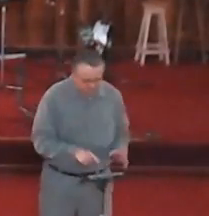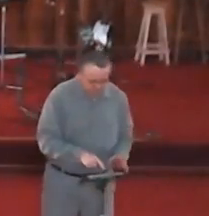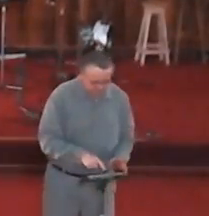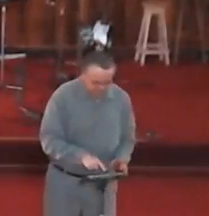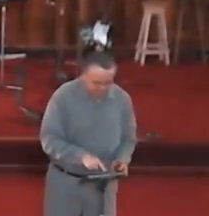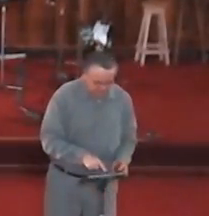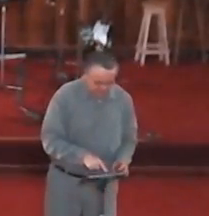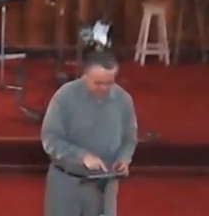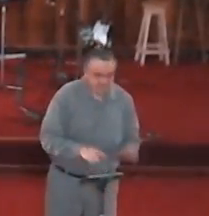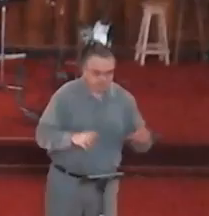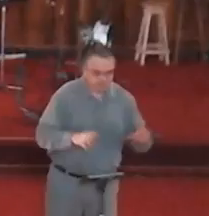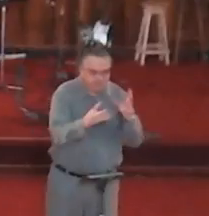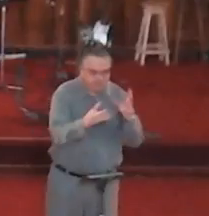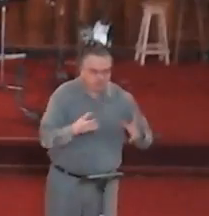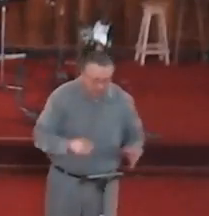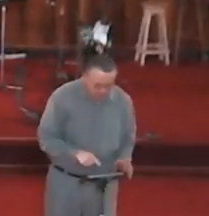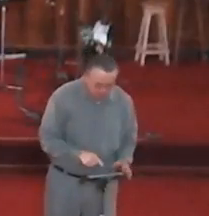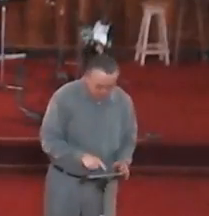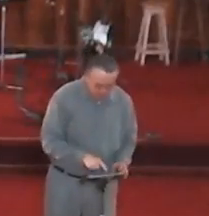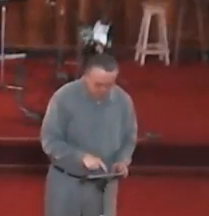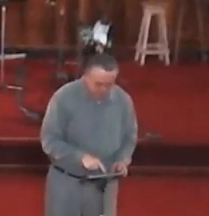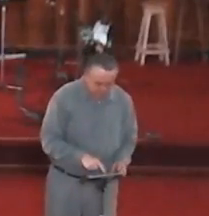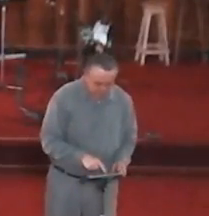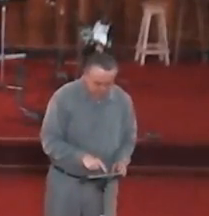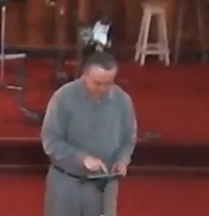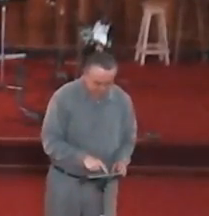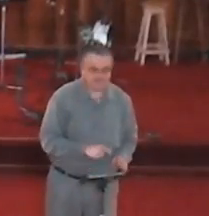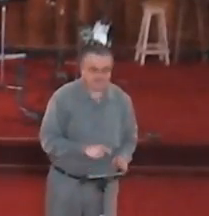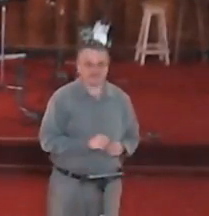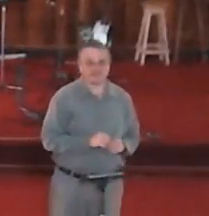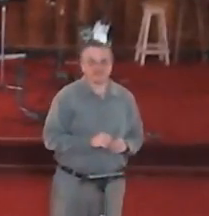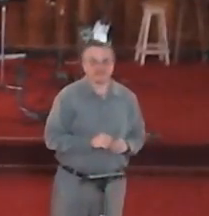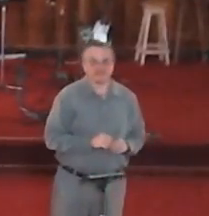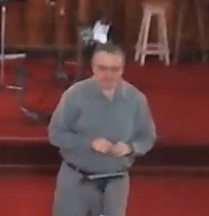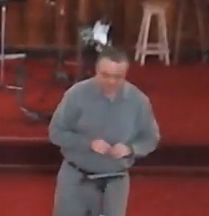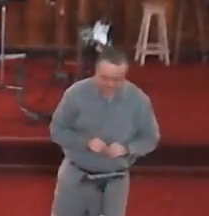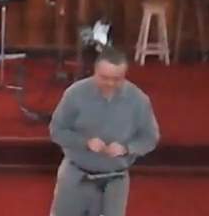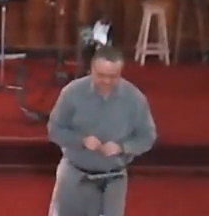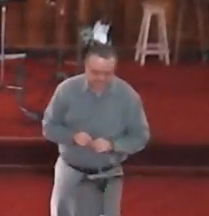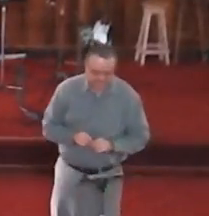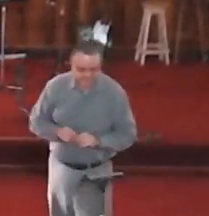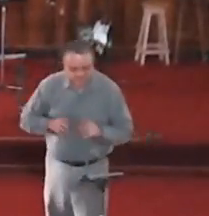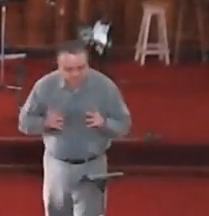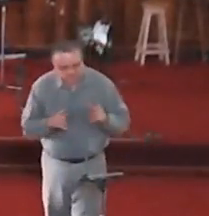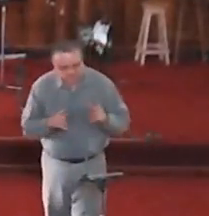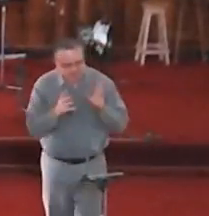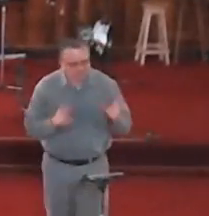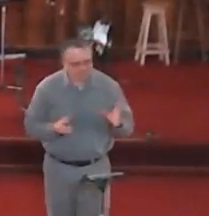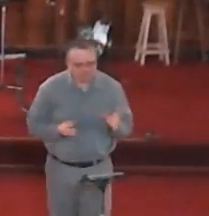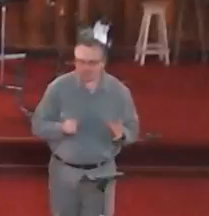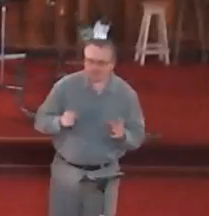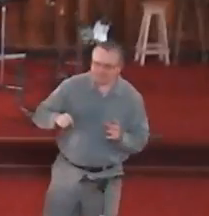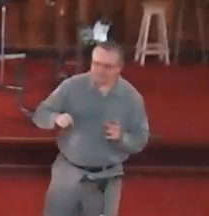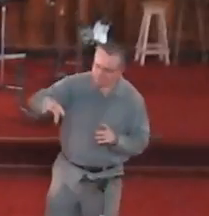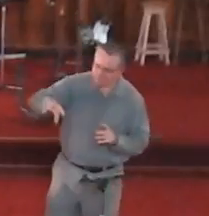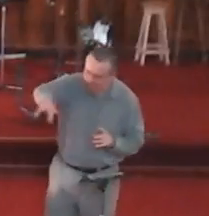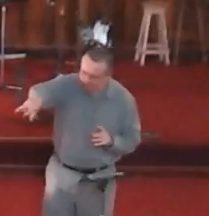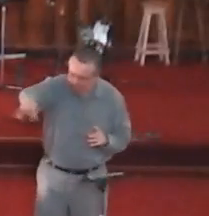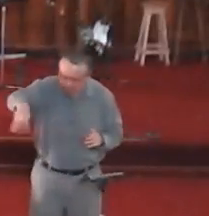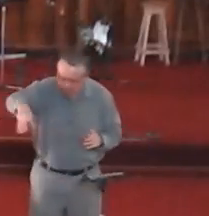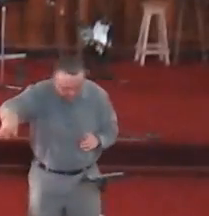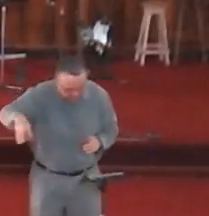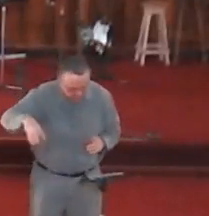pequeño trabajo en grupos. We're going to do a little group work. Entonces, en grupos de dos o tres personas,